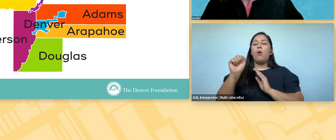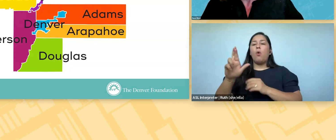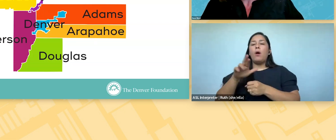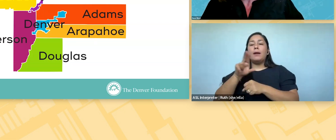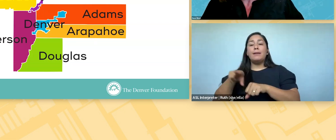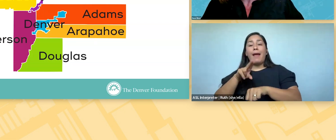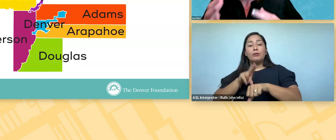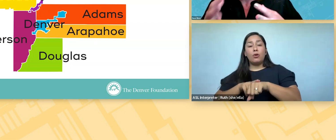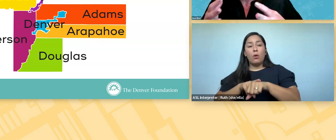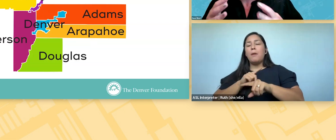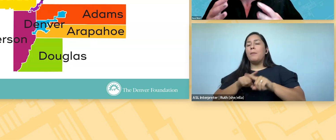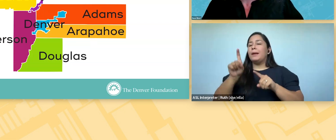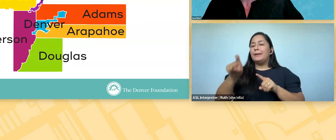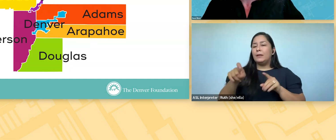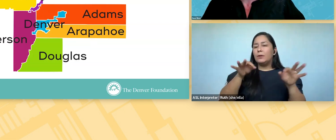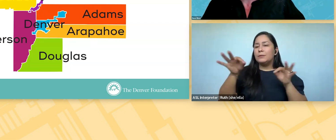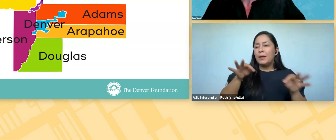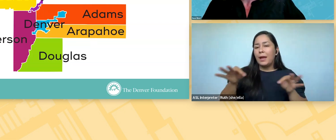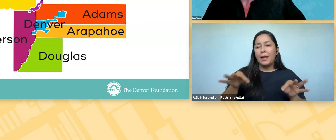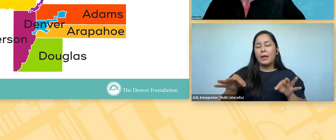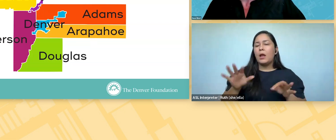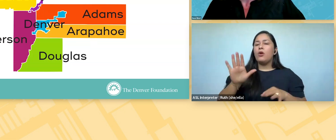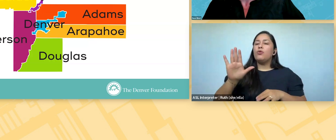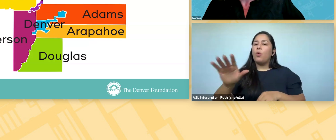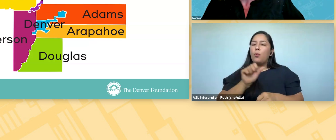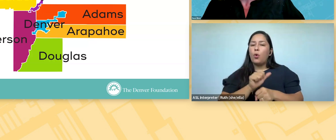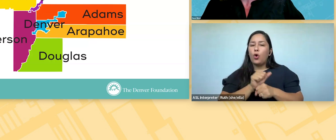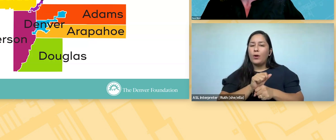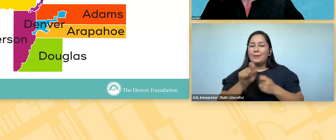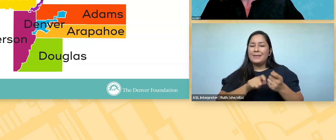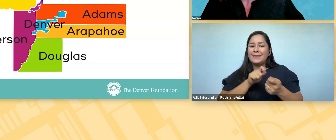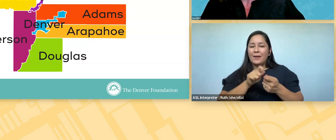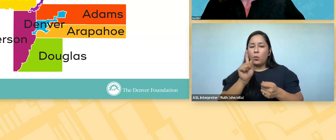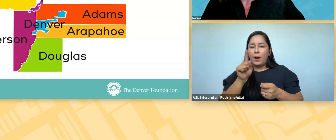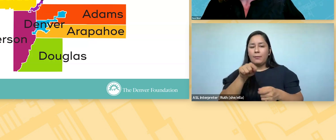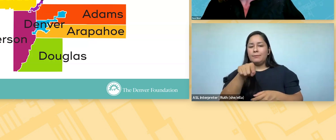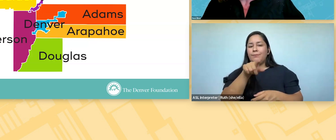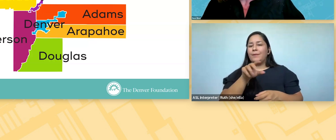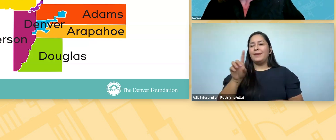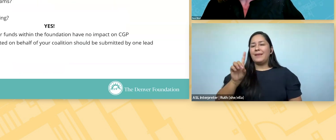need to describe the work that's happening specifically in the Denver metro area.